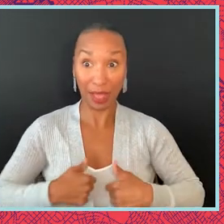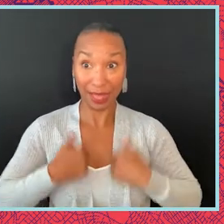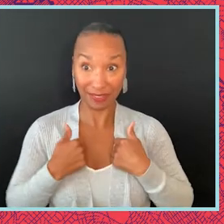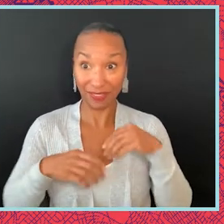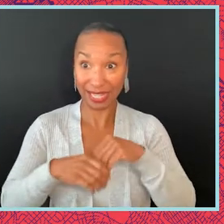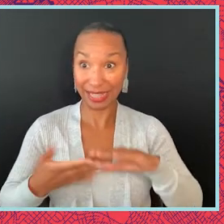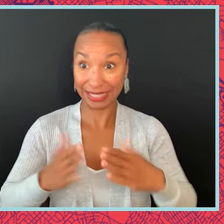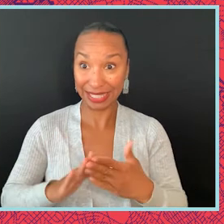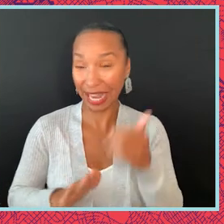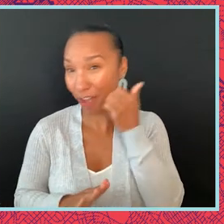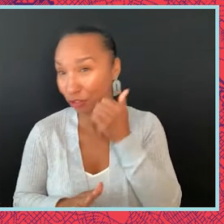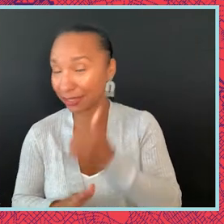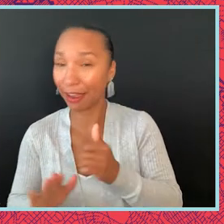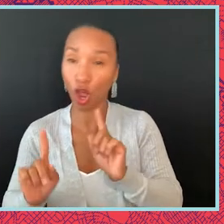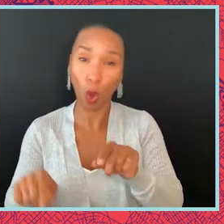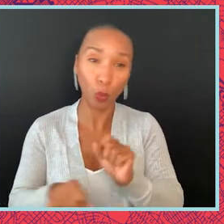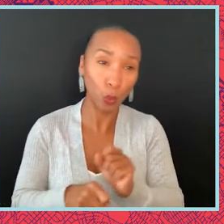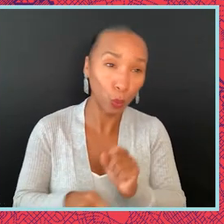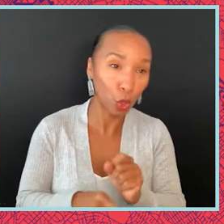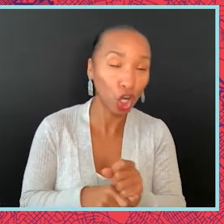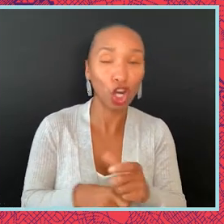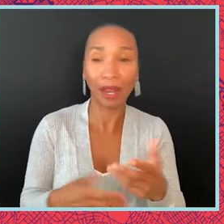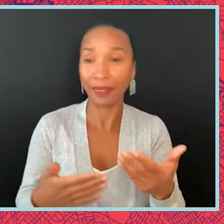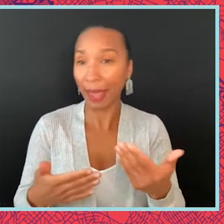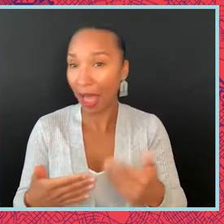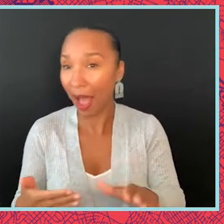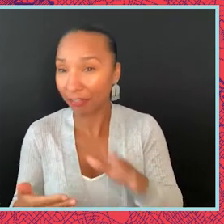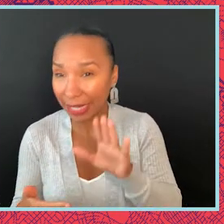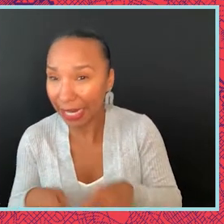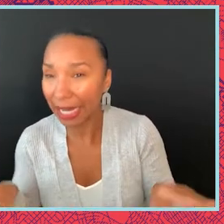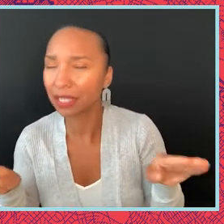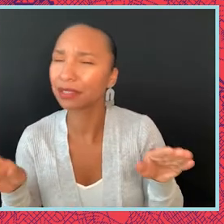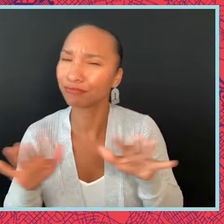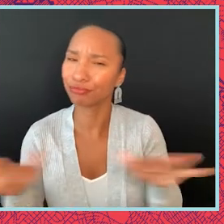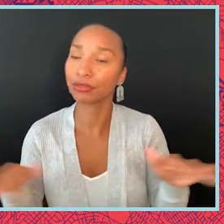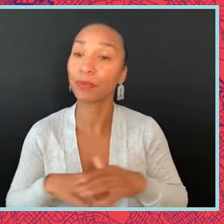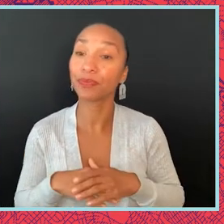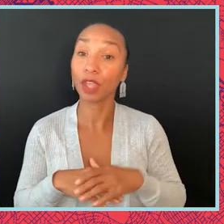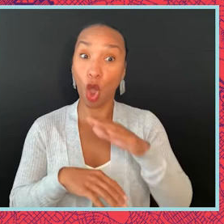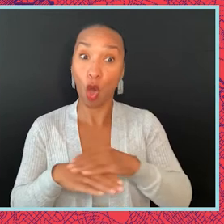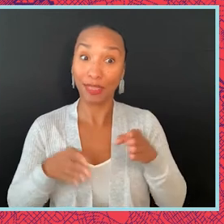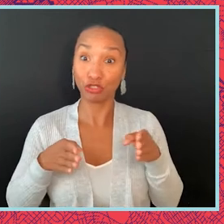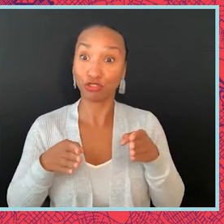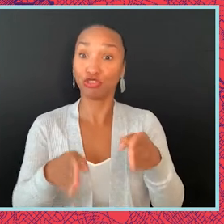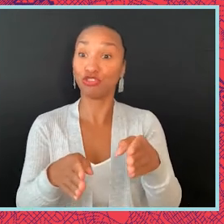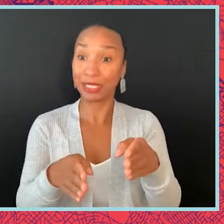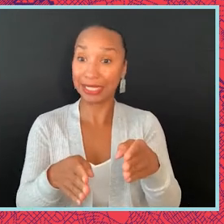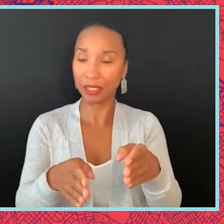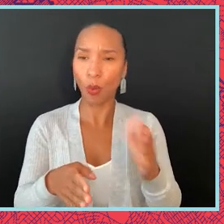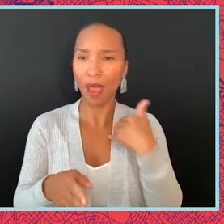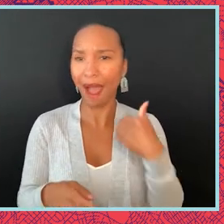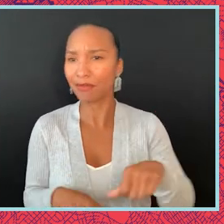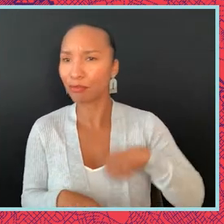live in their daily lives and go to work and have their children and things like that. On the streets, we had